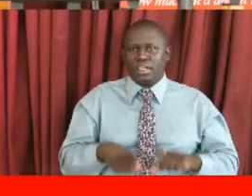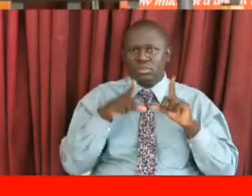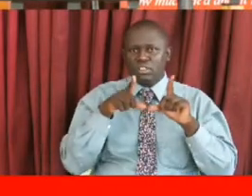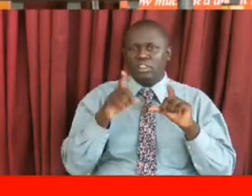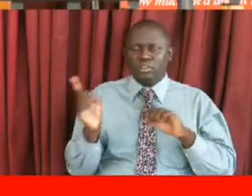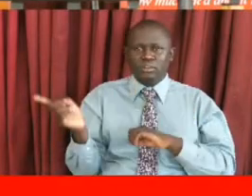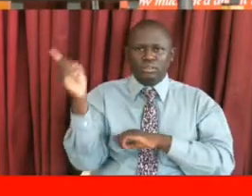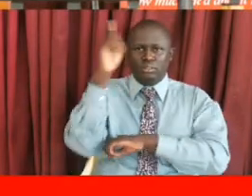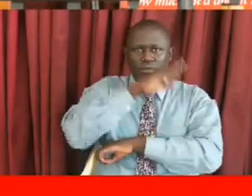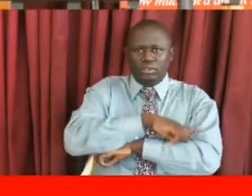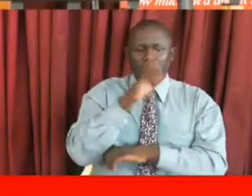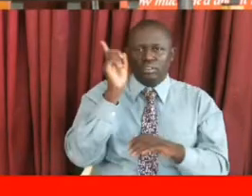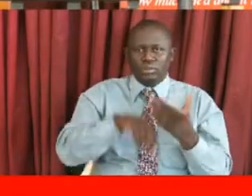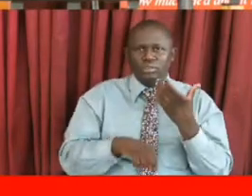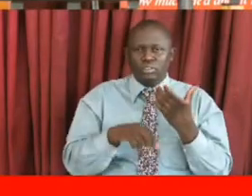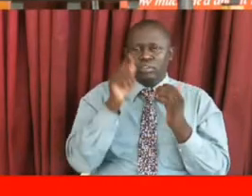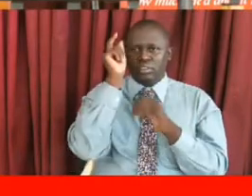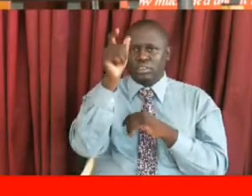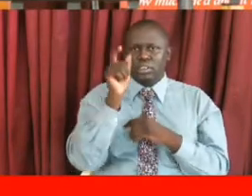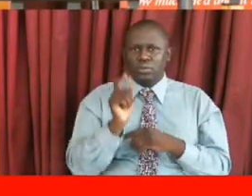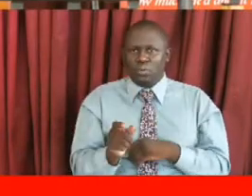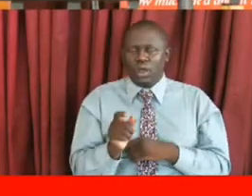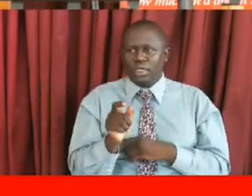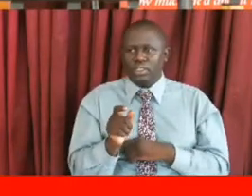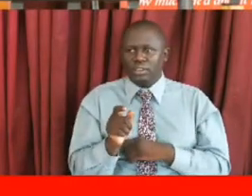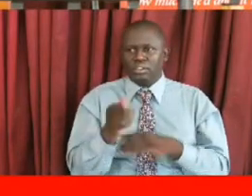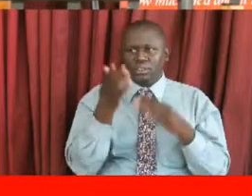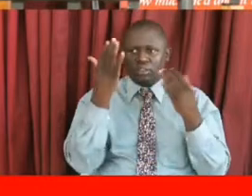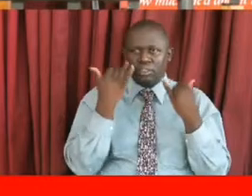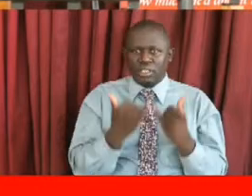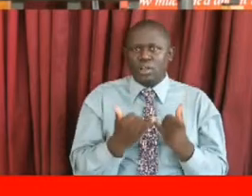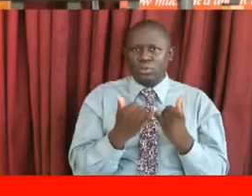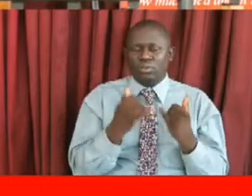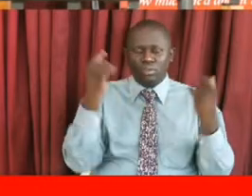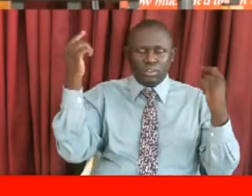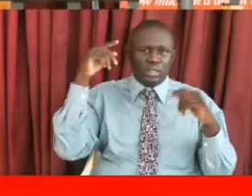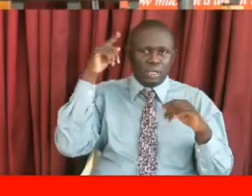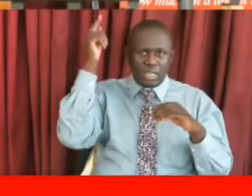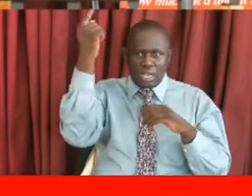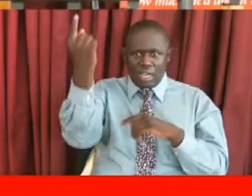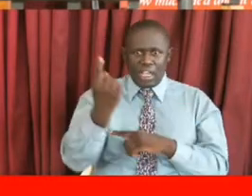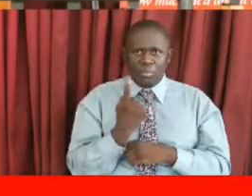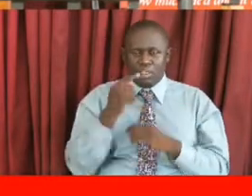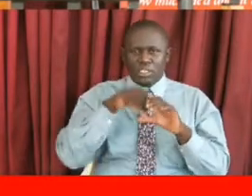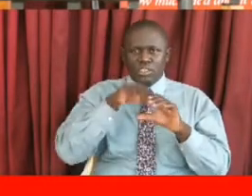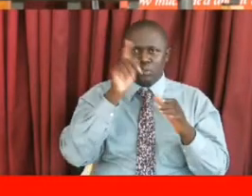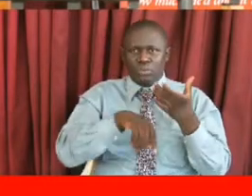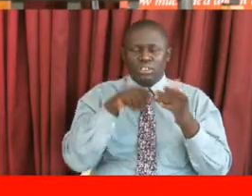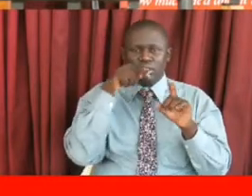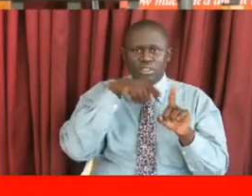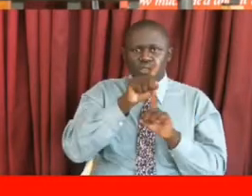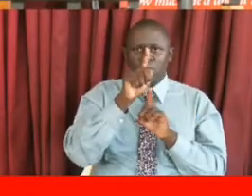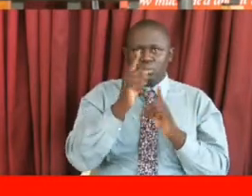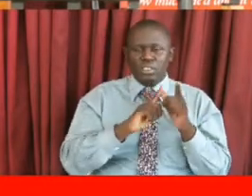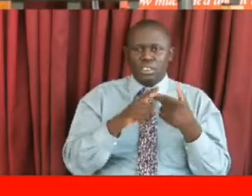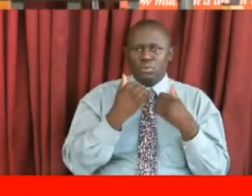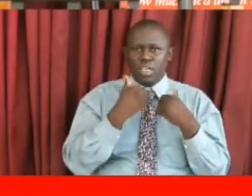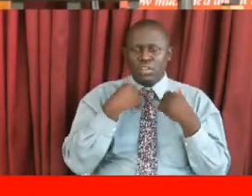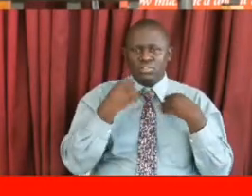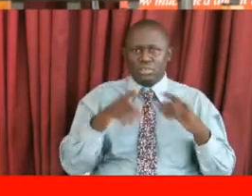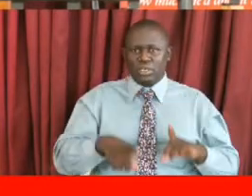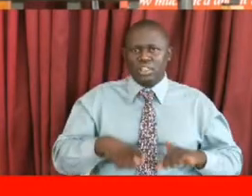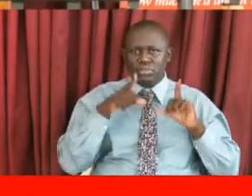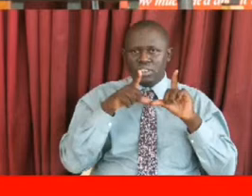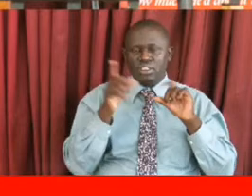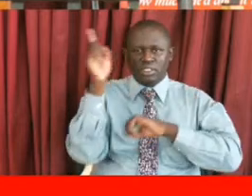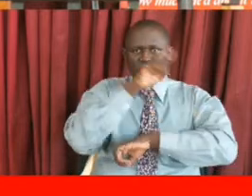the days of the all in all coming into him we are living in the days of